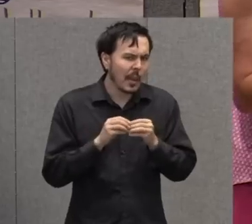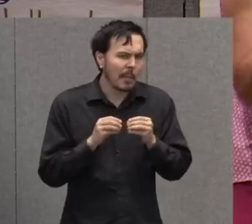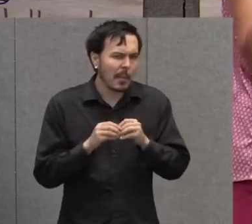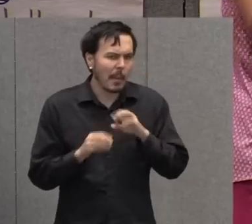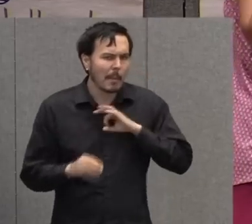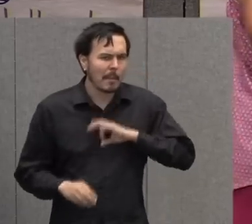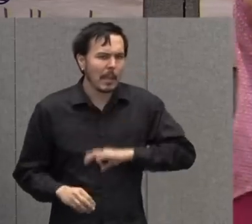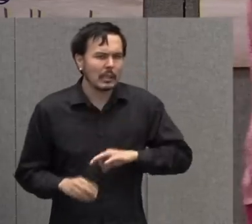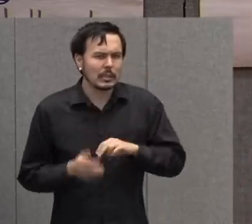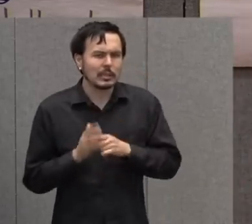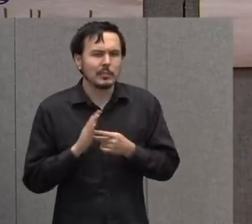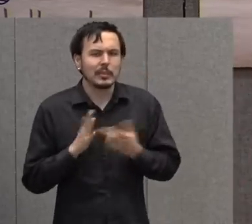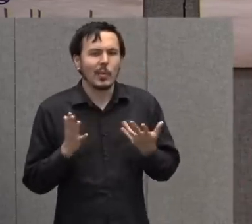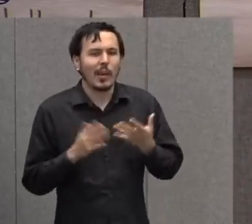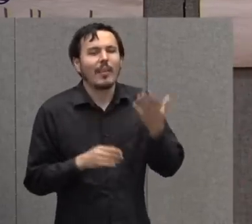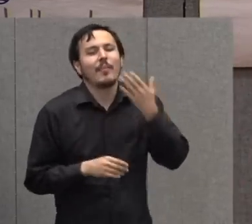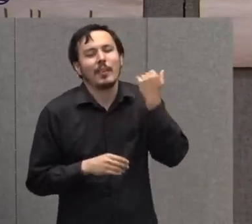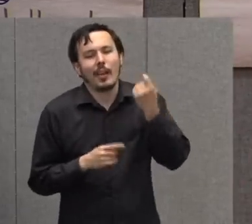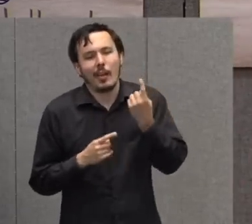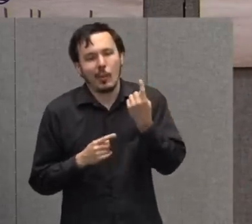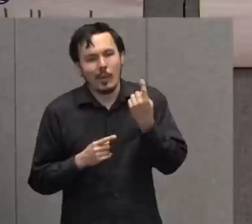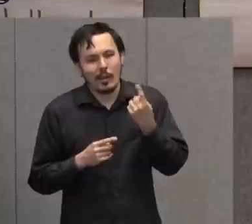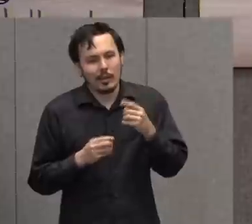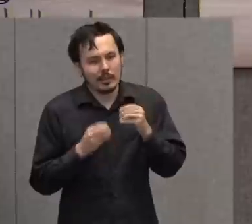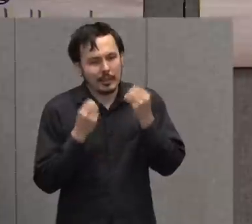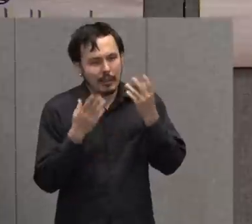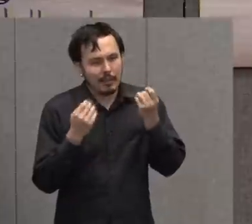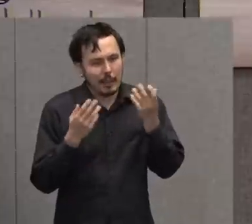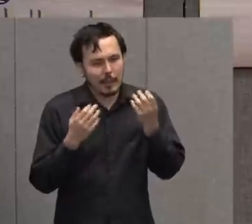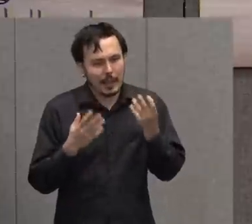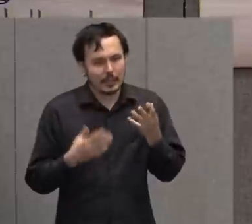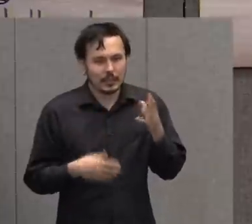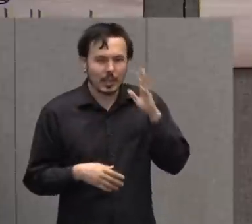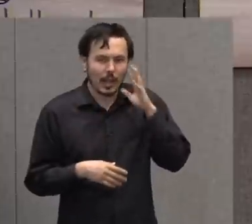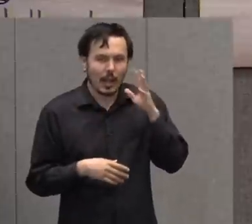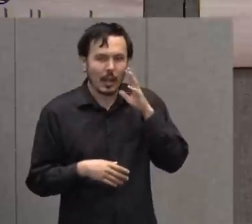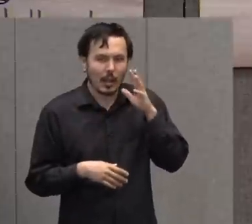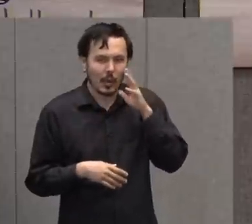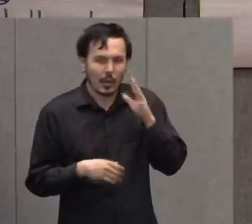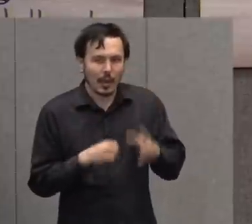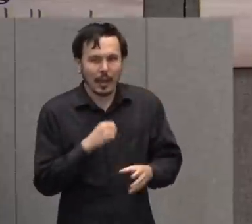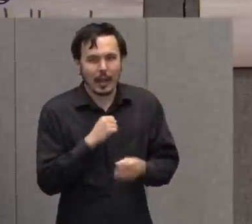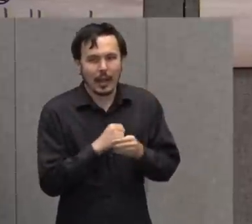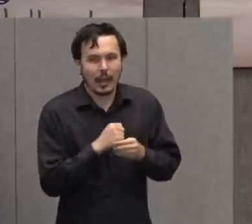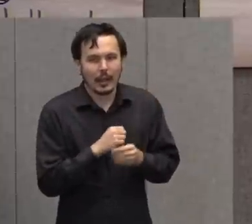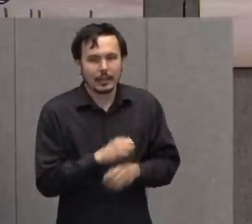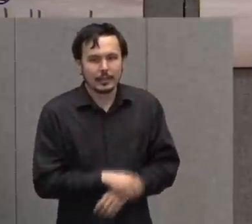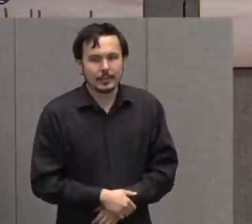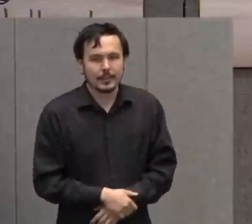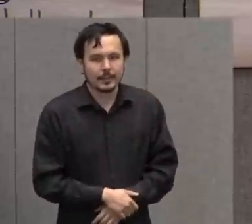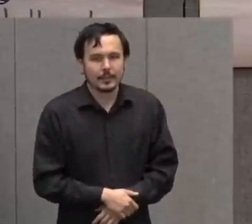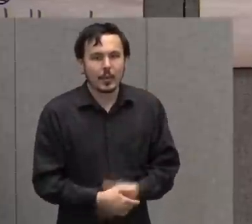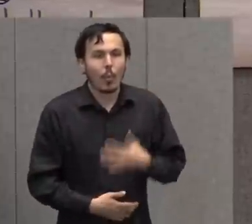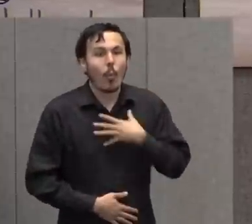mean? We did. We forgot one thing, right? So I'm going to put a little caret to insert